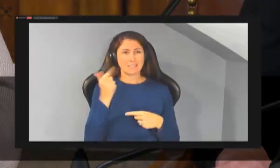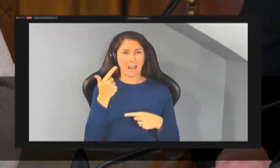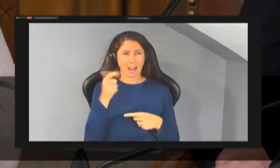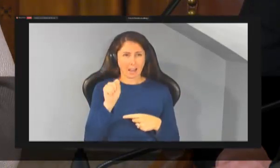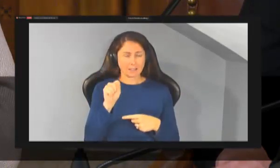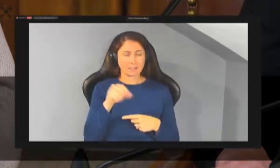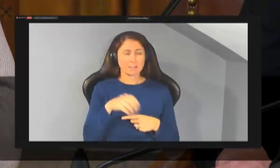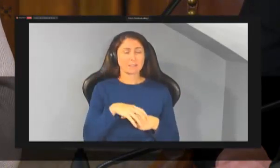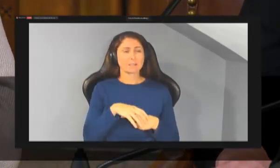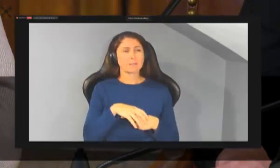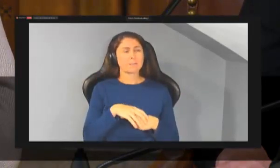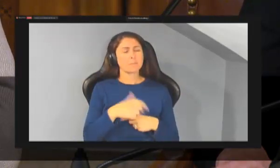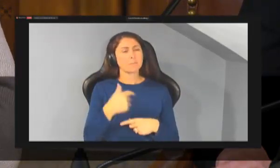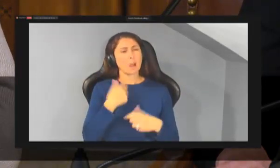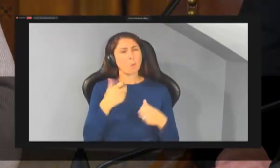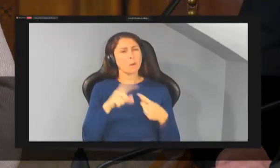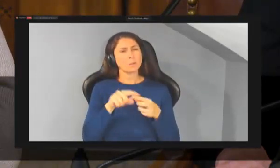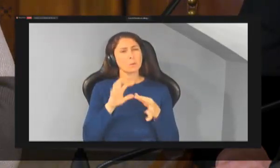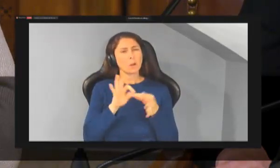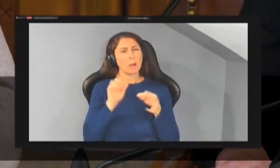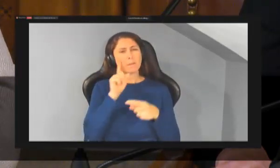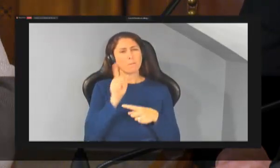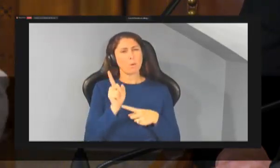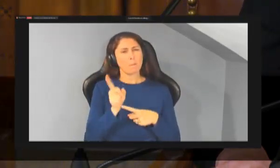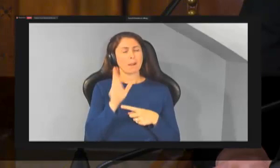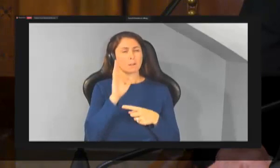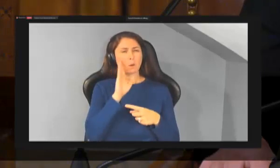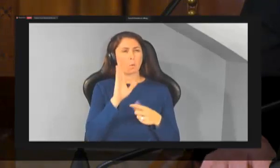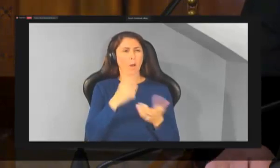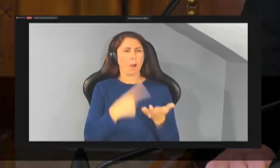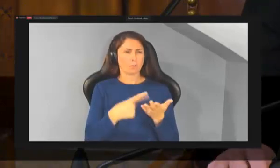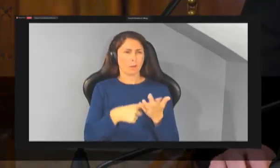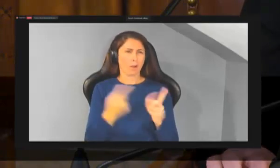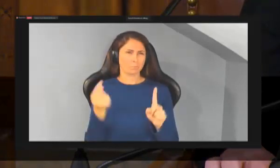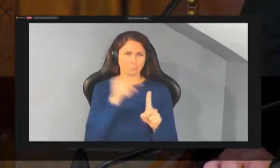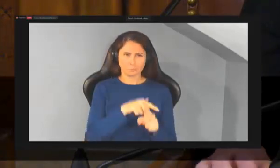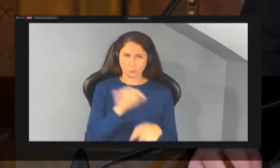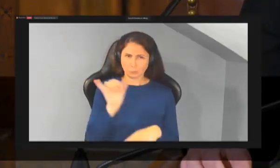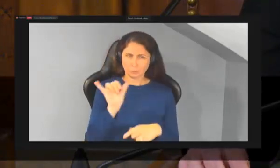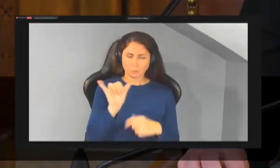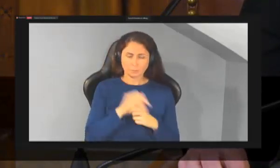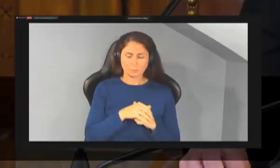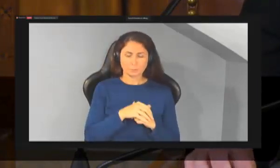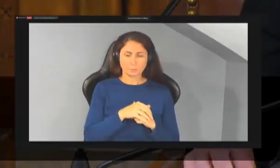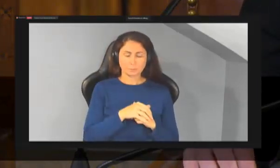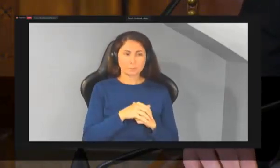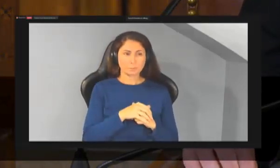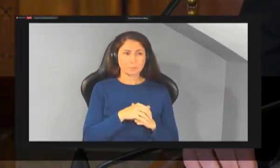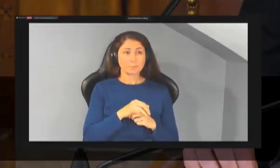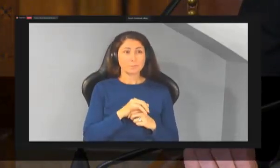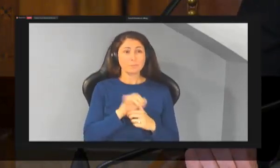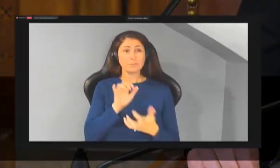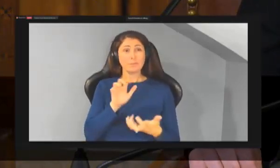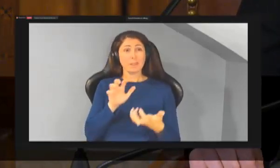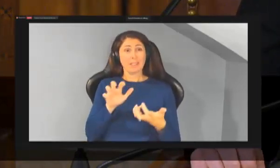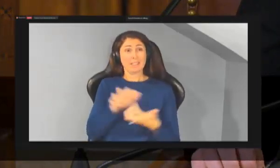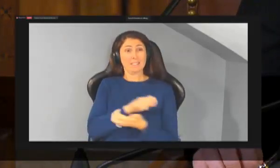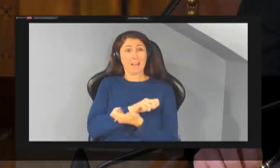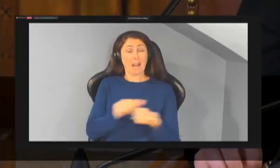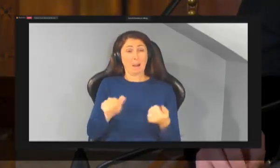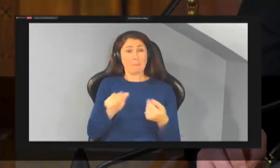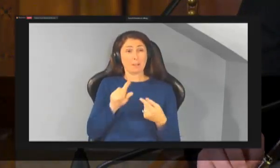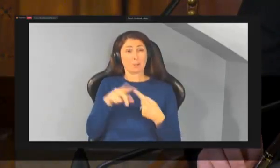And I just want to comment for a minute. I think we'll probably get back to this too, that the damage to the parks, I mean, I've